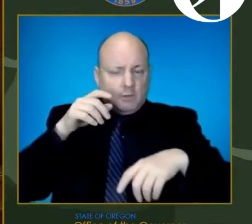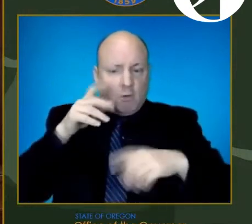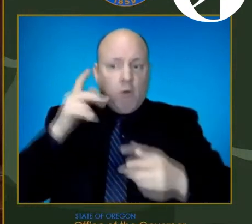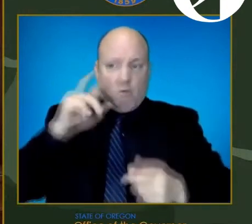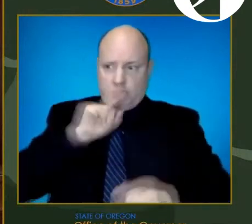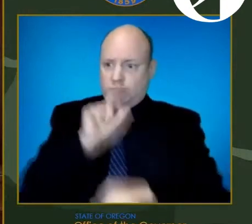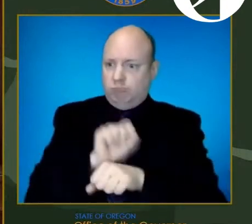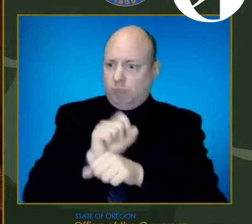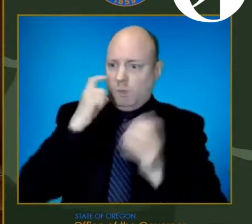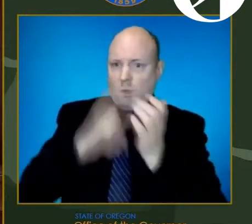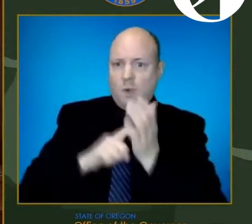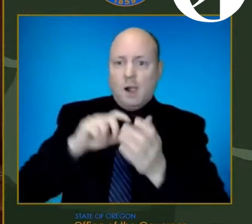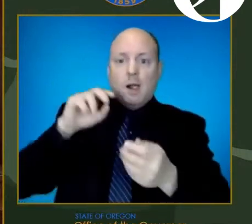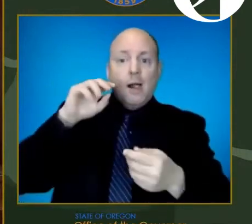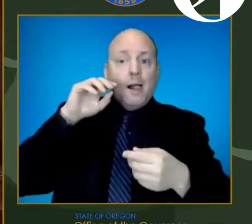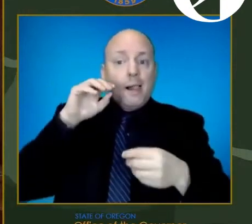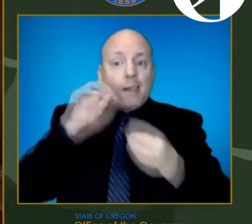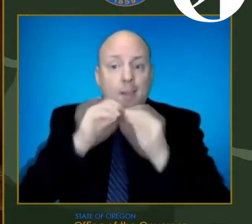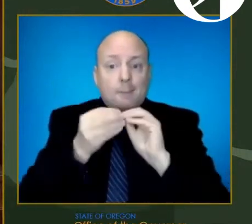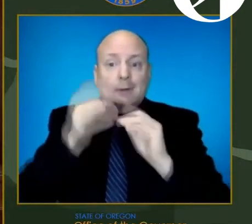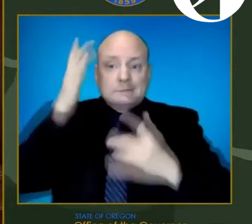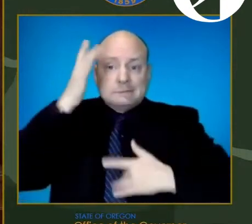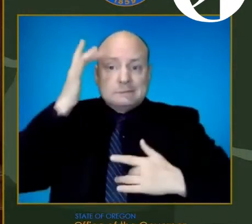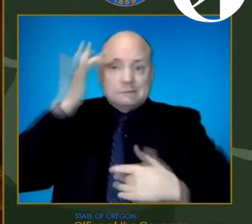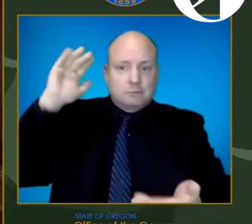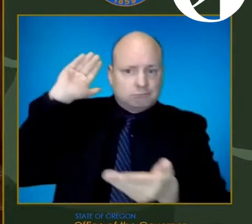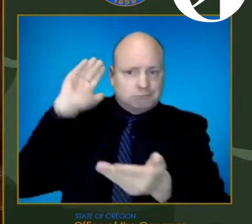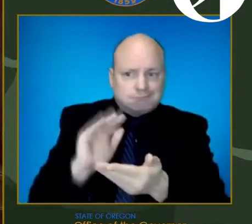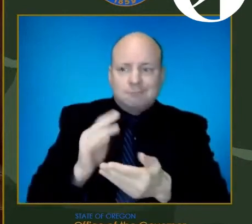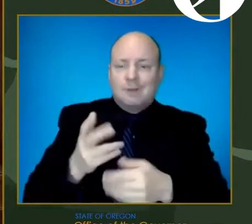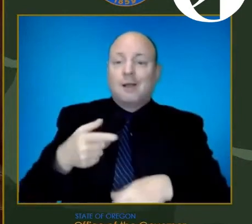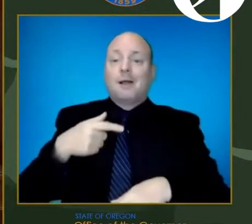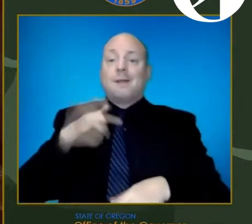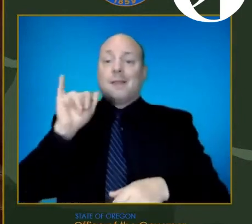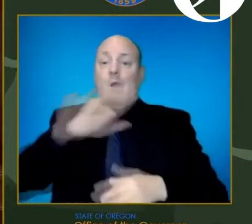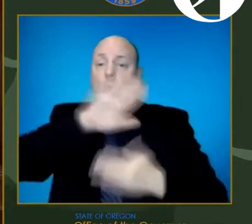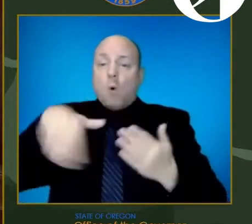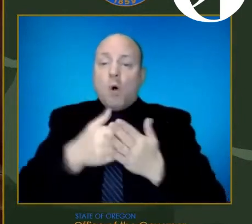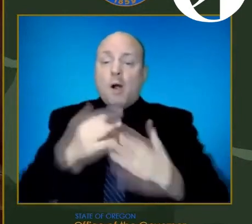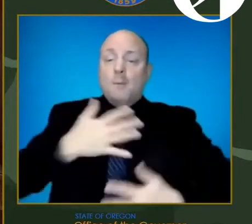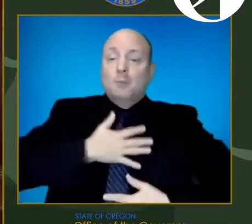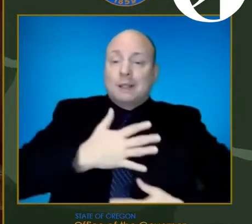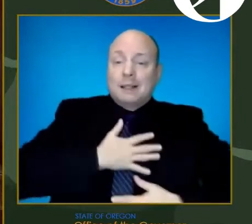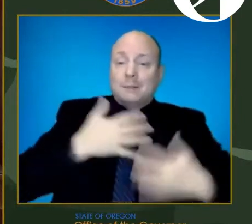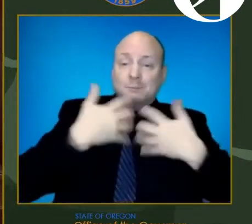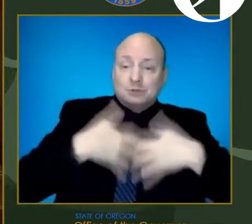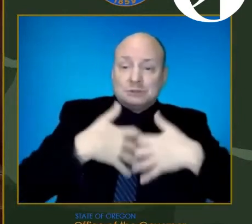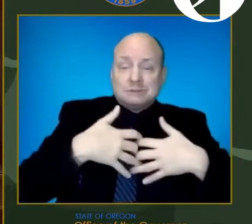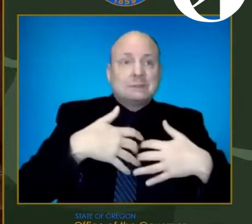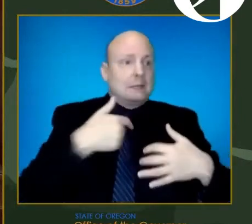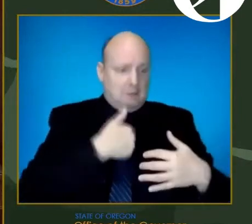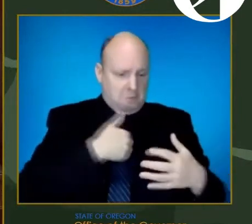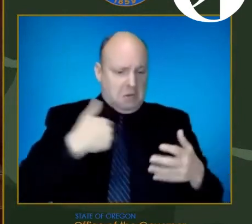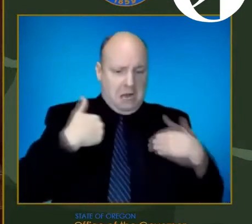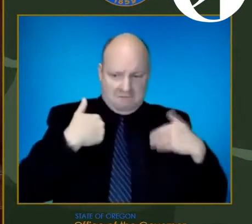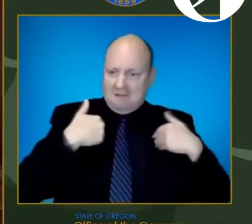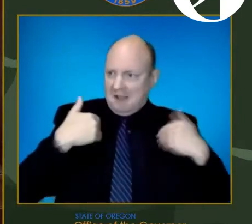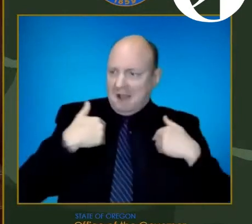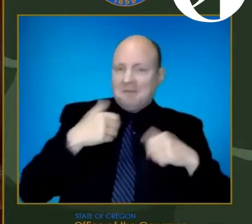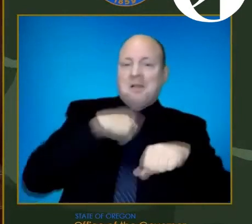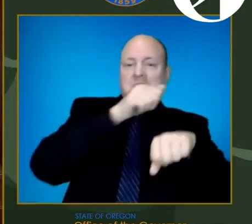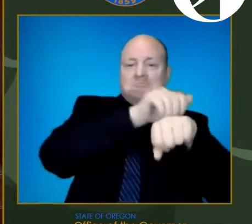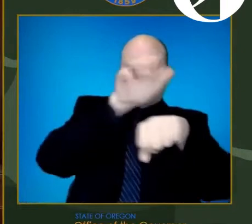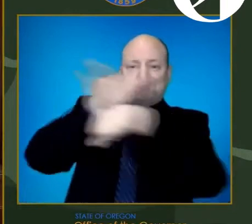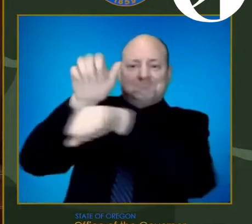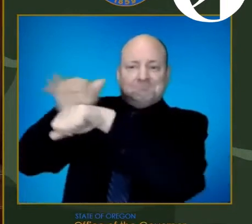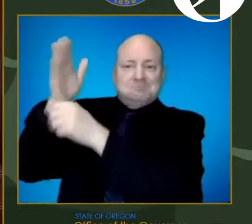send ventilators to parts of the country that needed them more than Oregon. We were showing endurance early